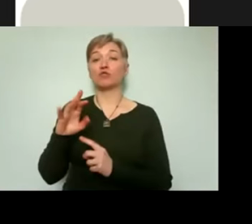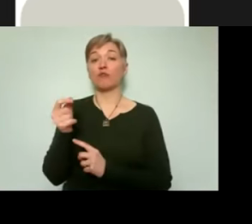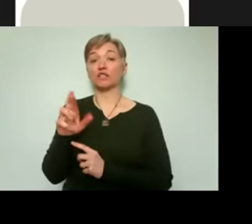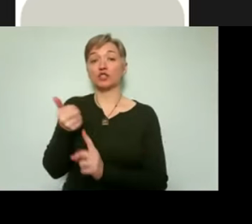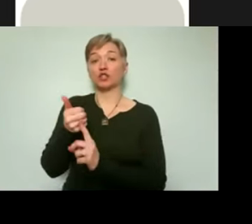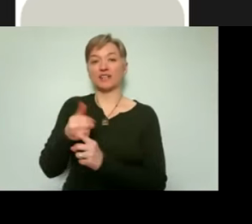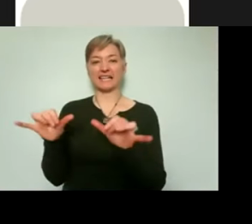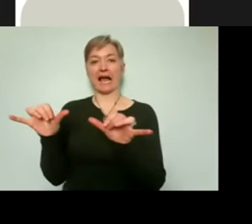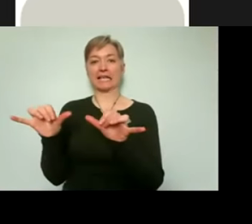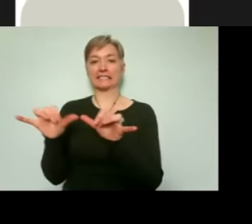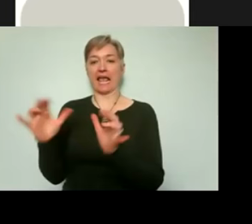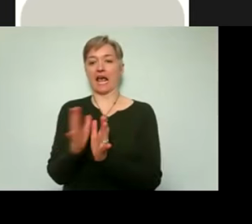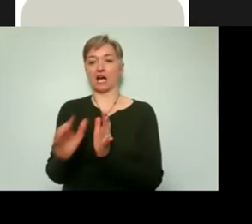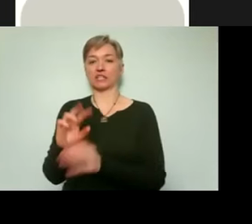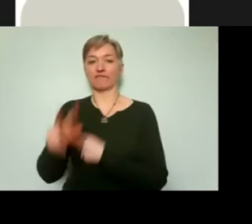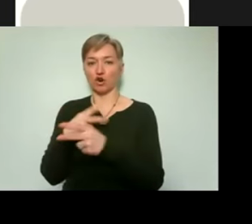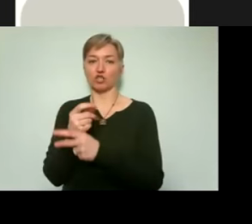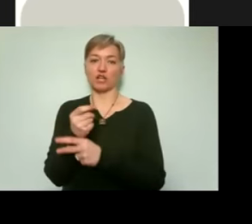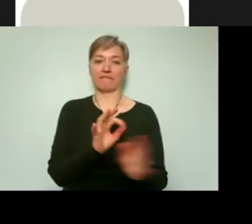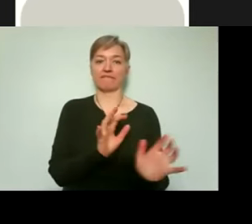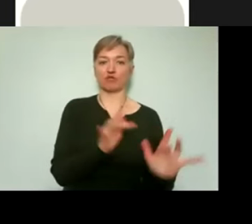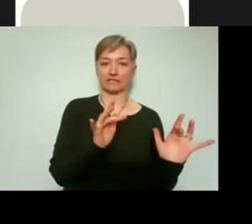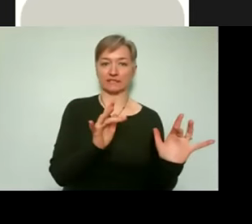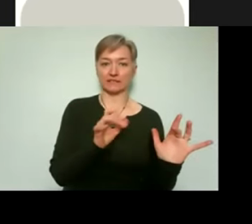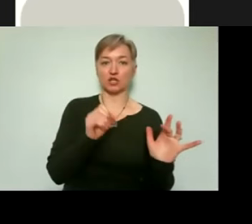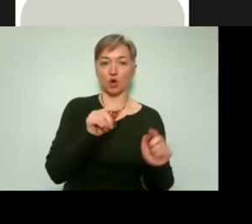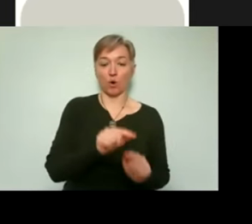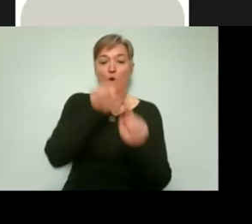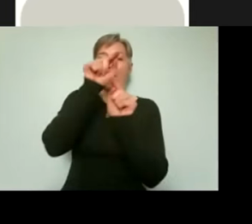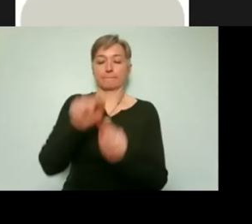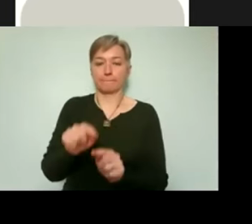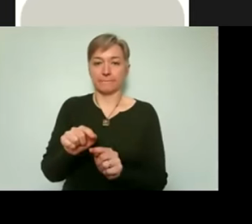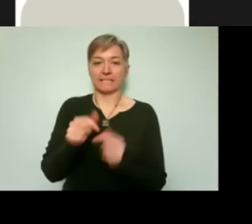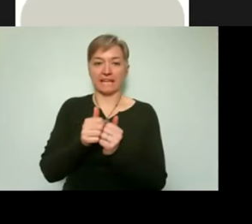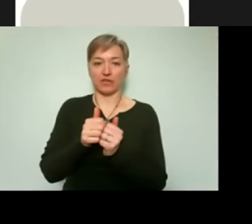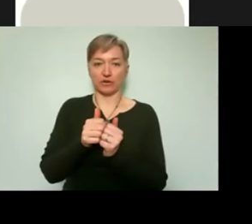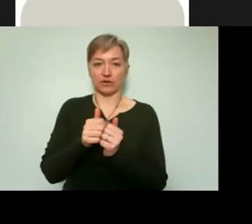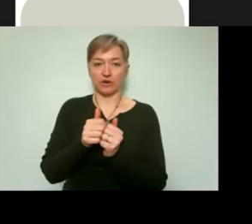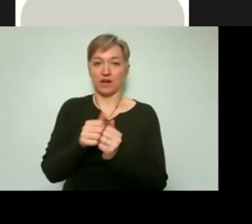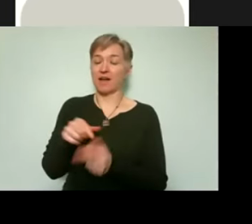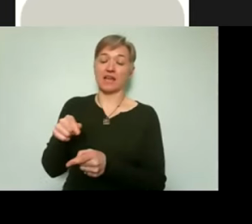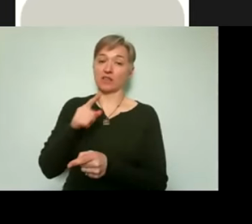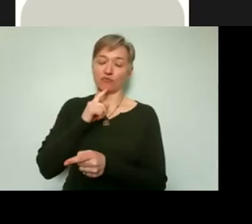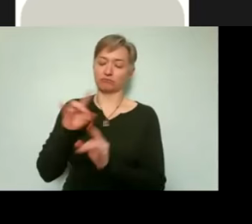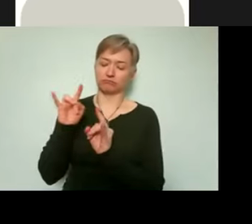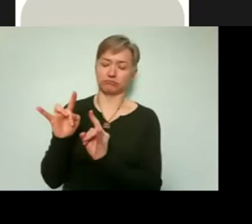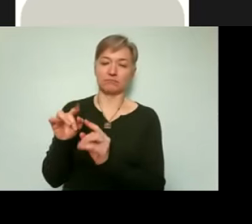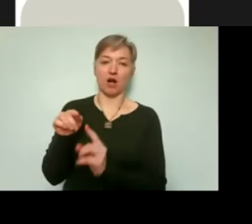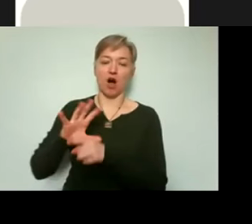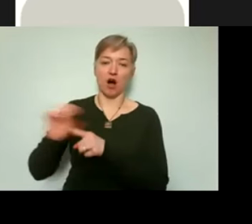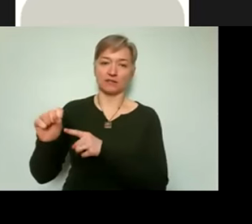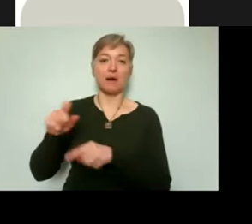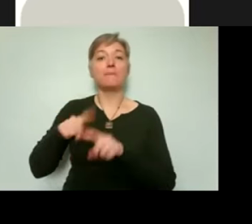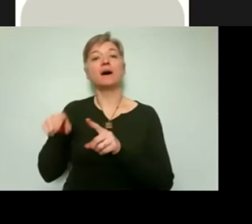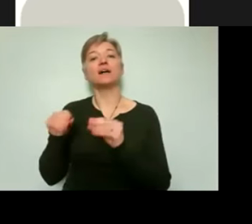scaled version of the fluorescence, right? So if the two of them are kind of going up together, these regressors totally kick butt, but they're much more limited if